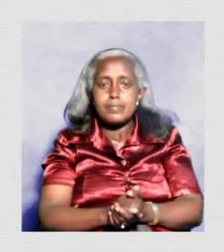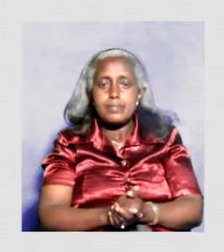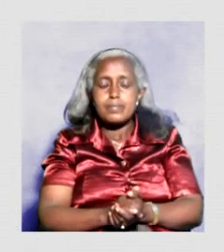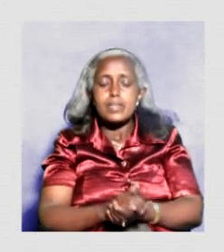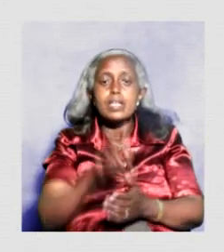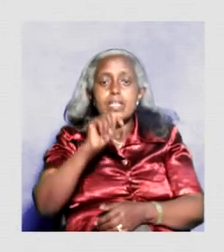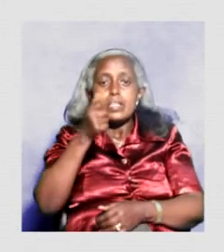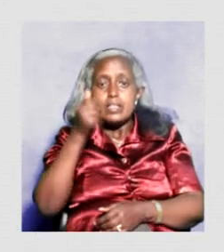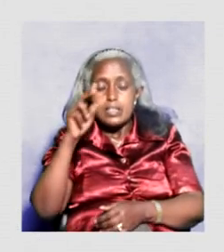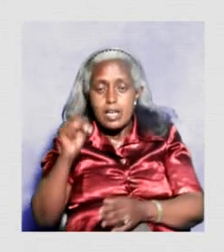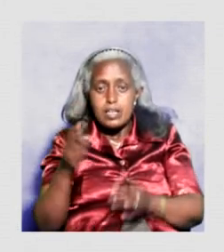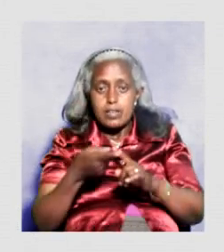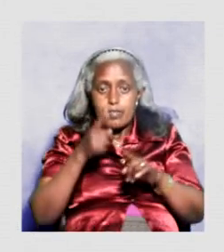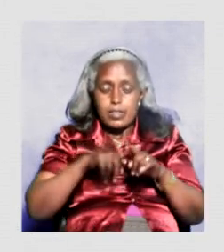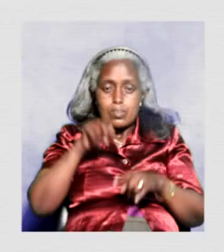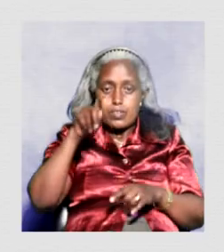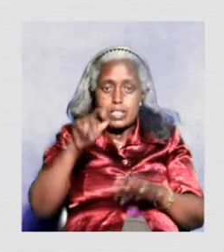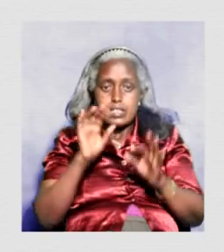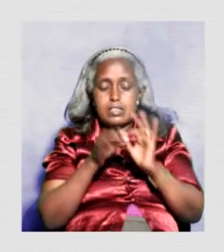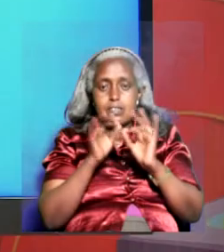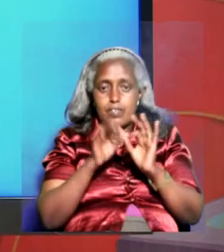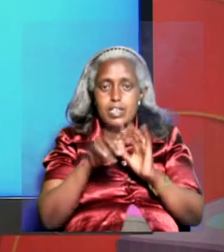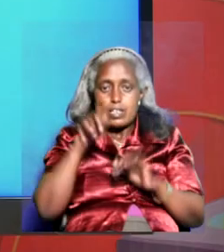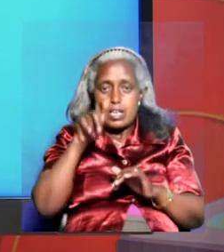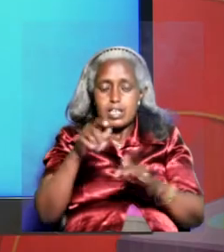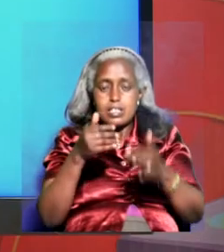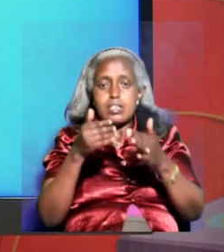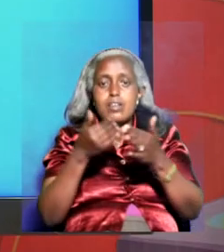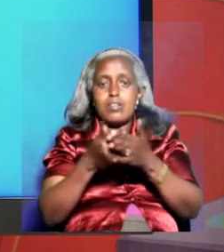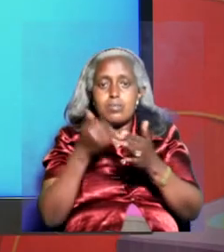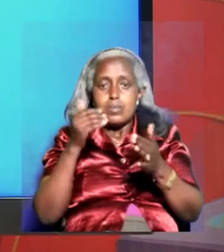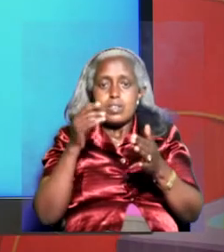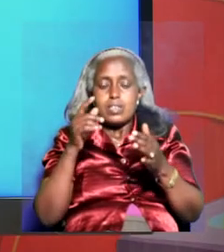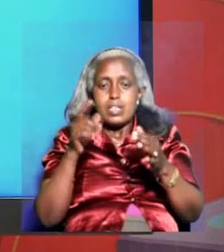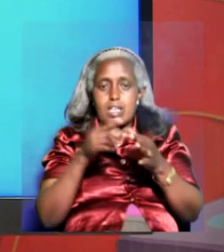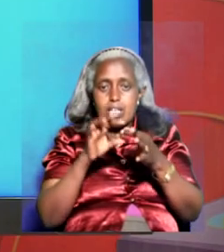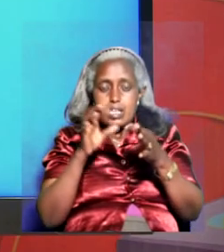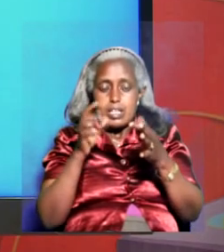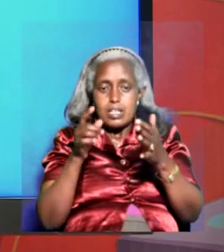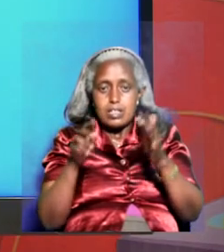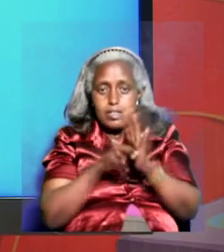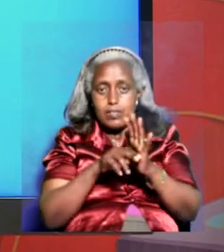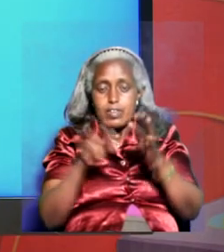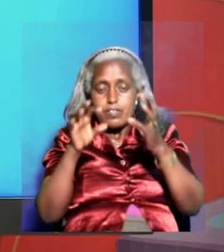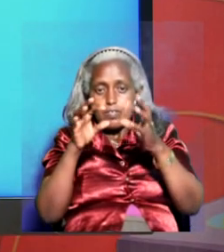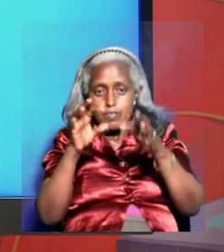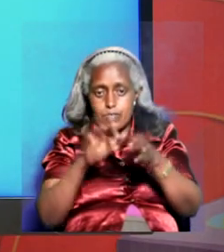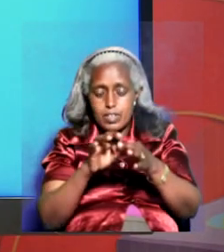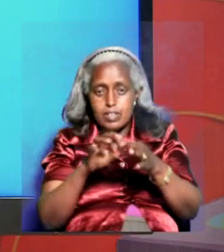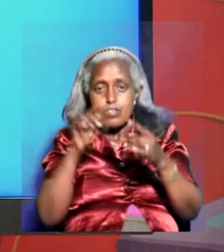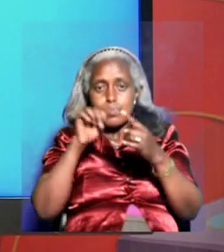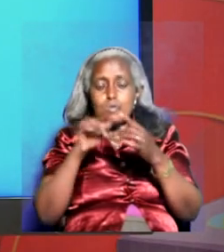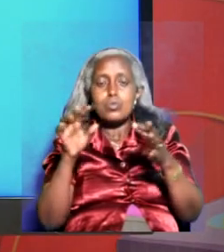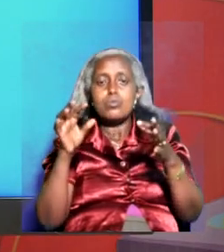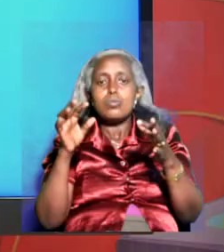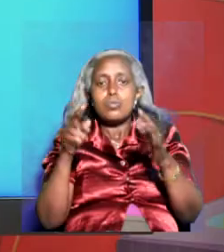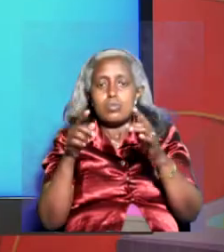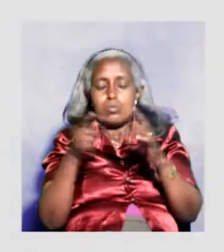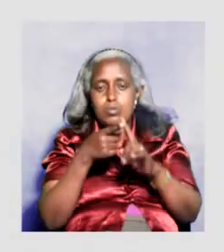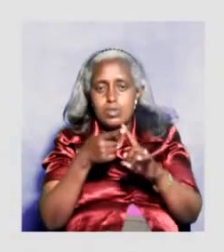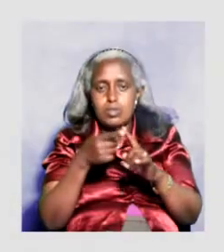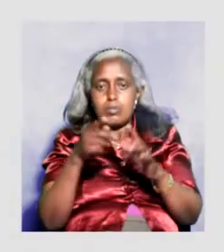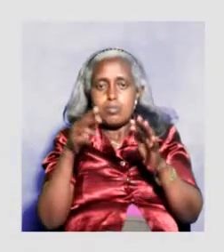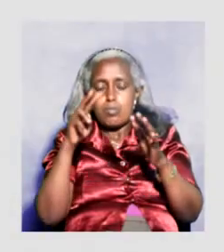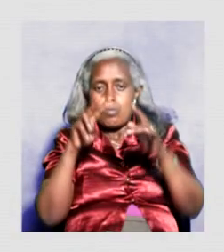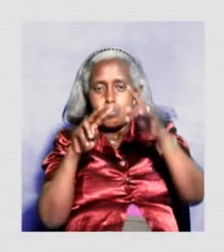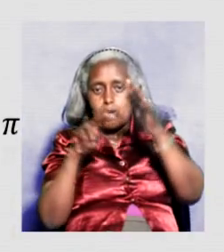Tan inverse of x is defined on x from -infinity to infinity, and y between -pi over 2 to pi over 2.